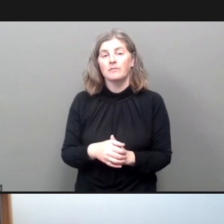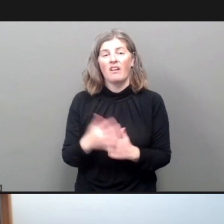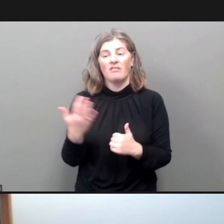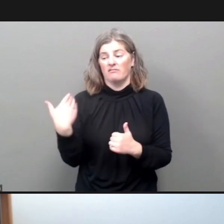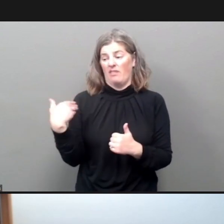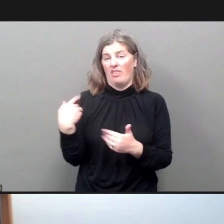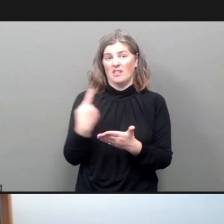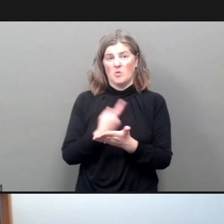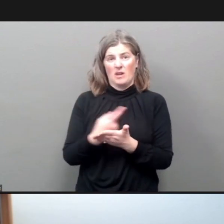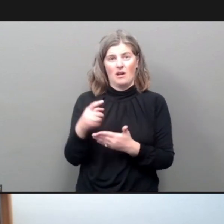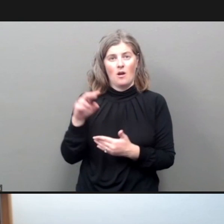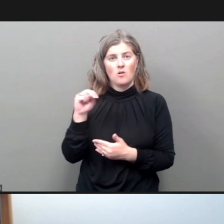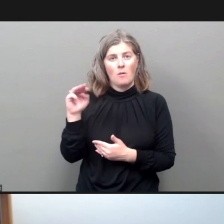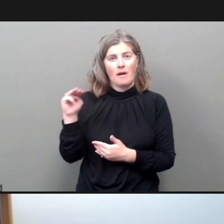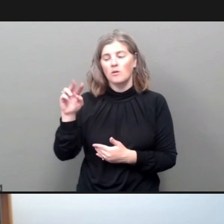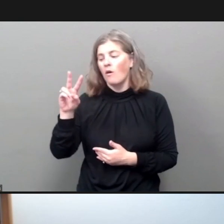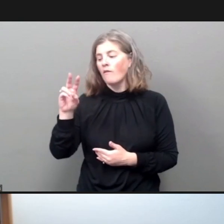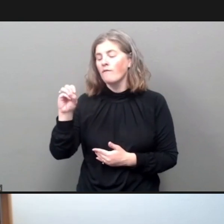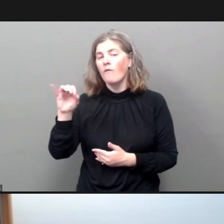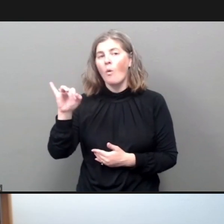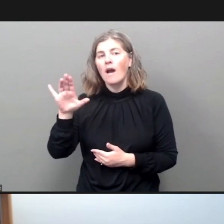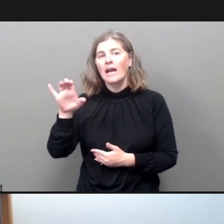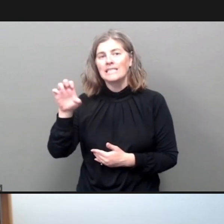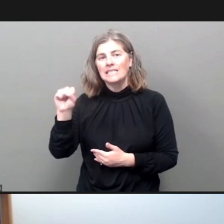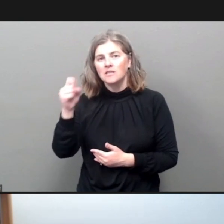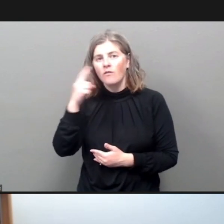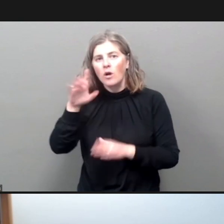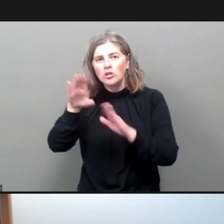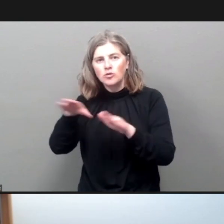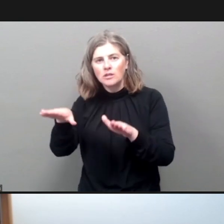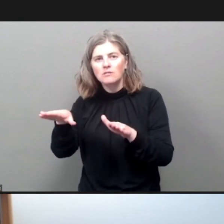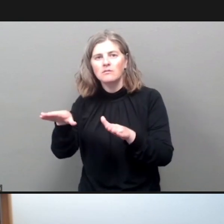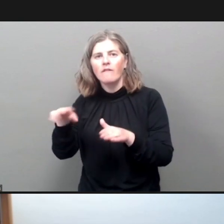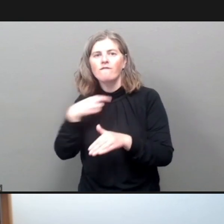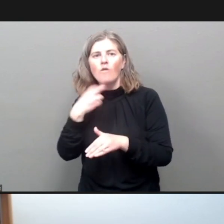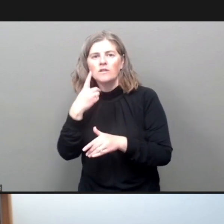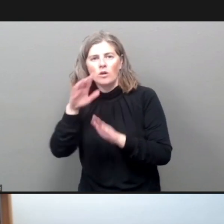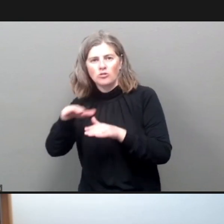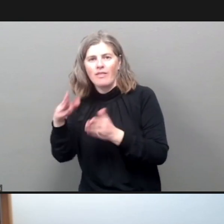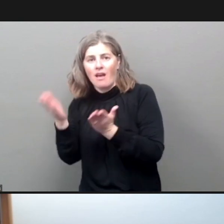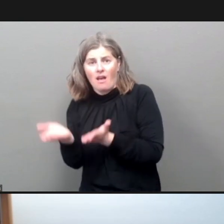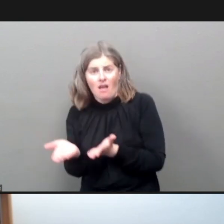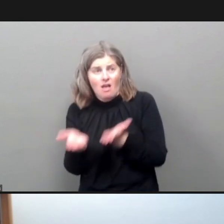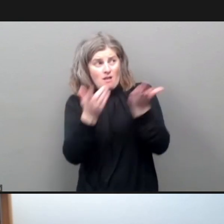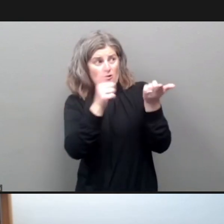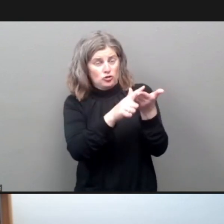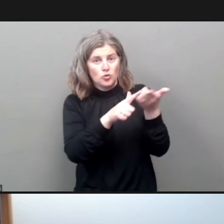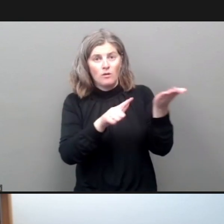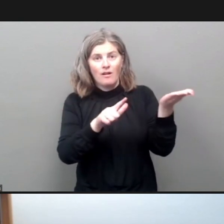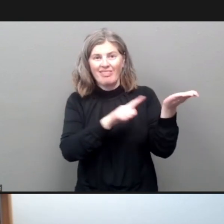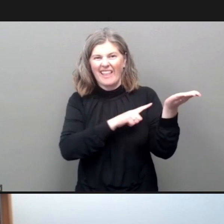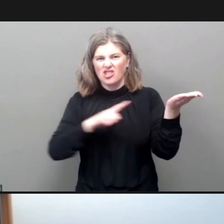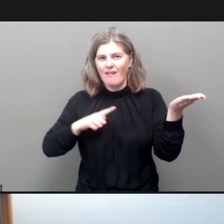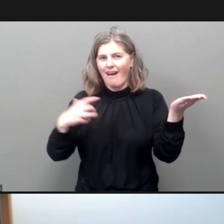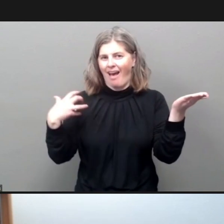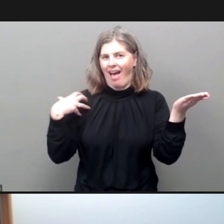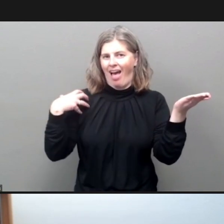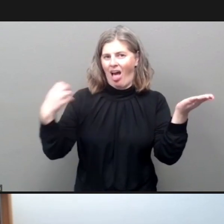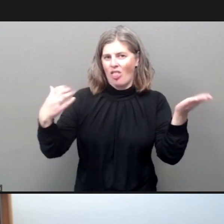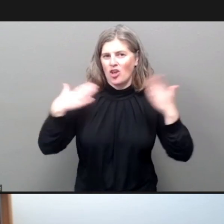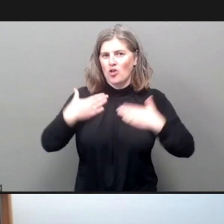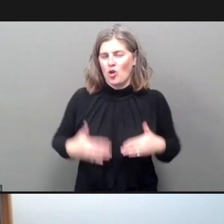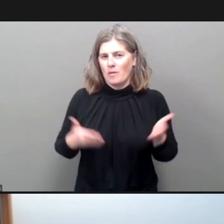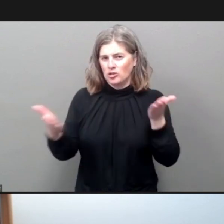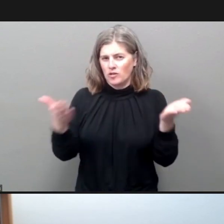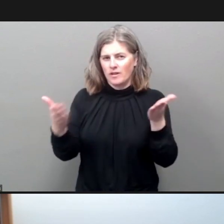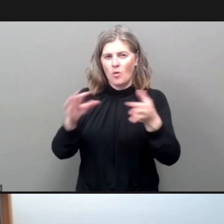New Mexico Voices for Children presented some data to the legislature's Health and Human Services Commission about the pandemic's